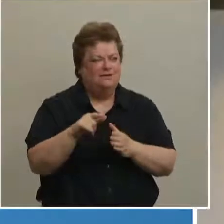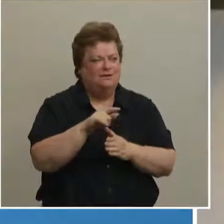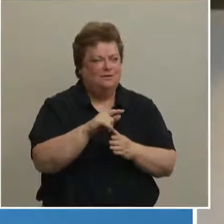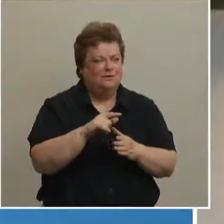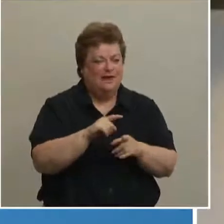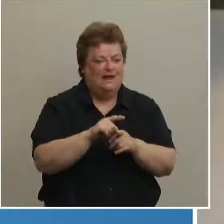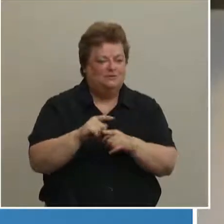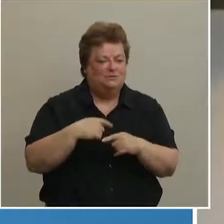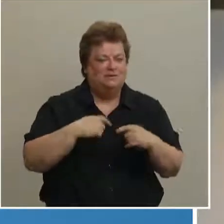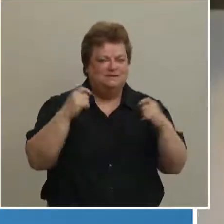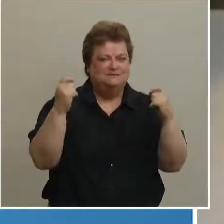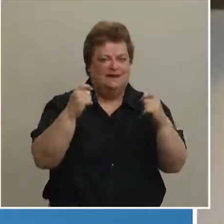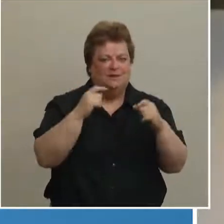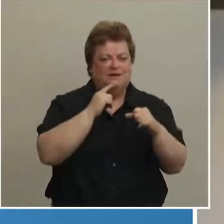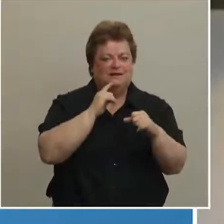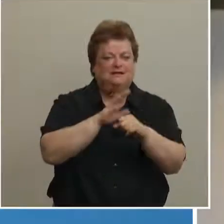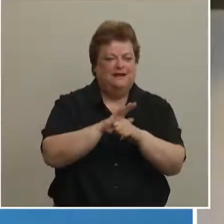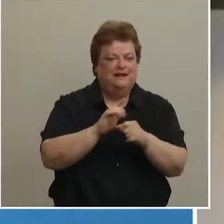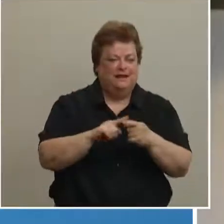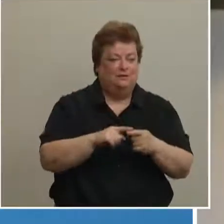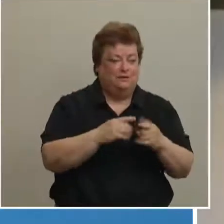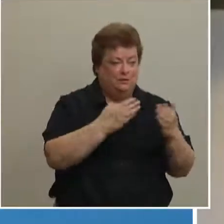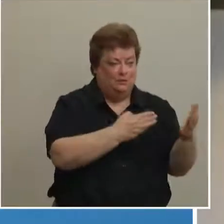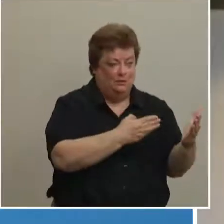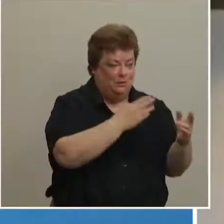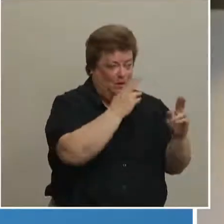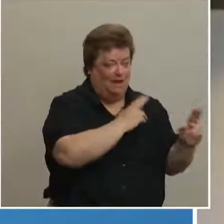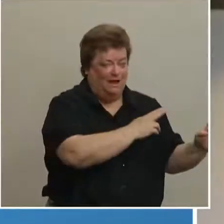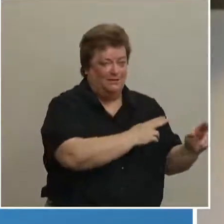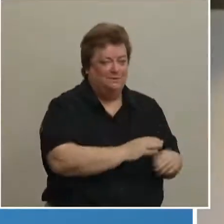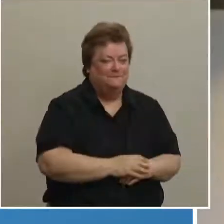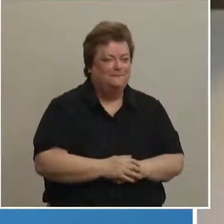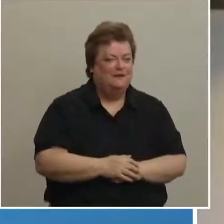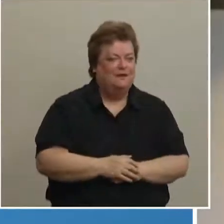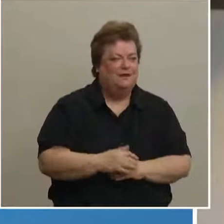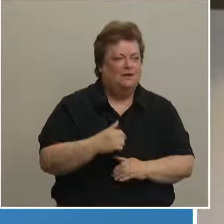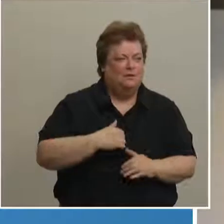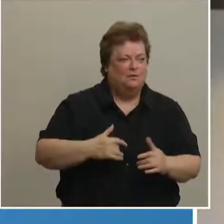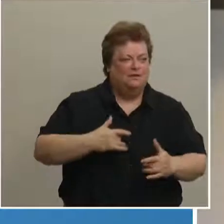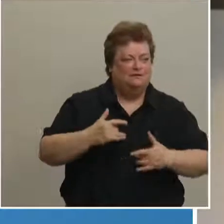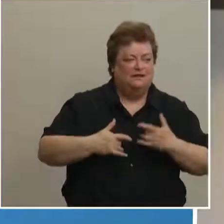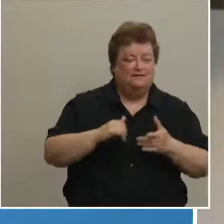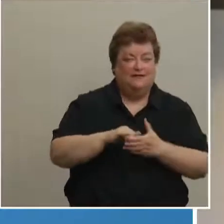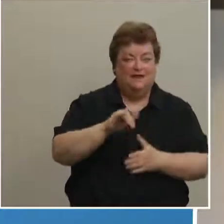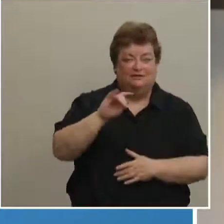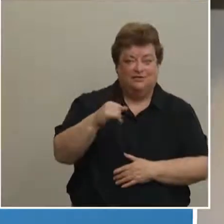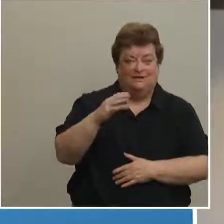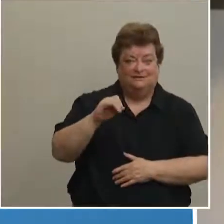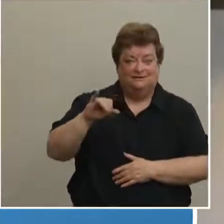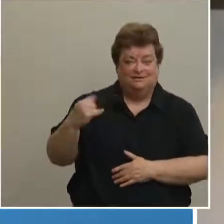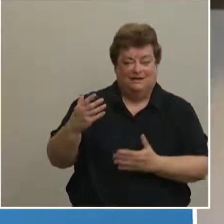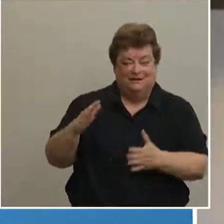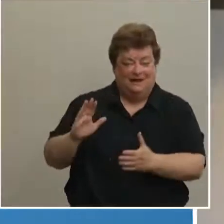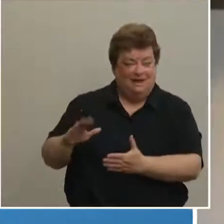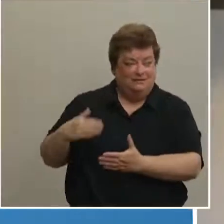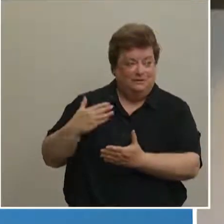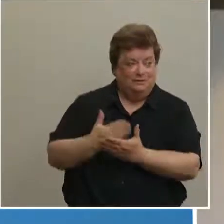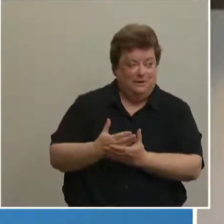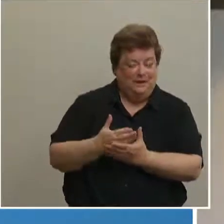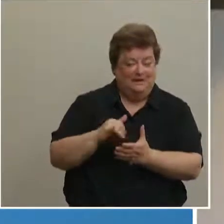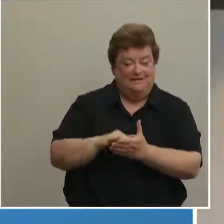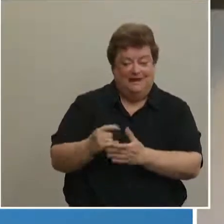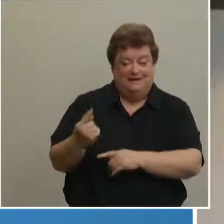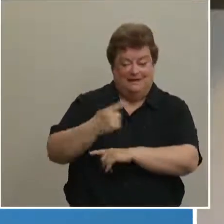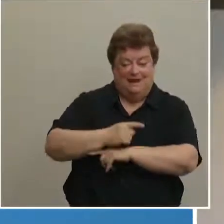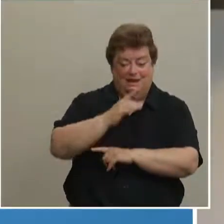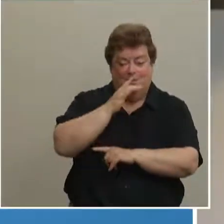celebrate this week dedicated to you. We are very excited also that Johnson & Johnson has arrived and that the day has come where we